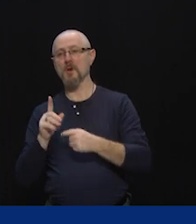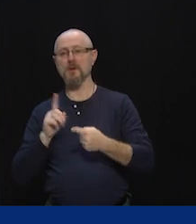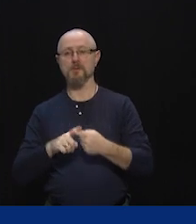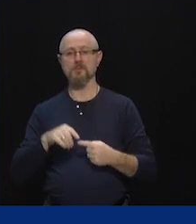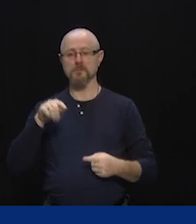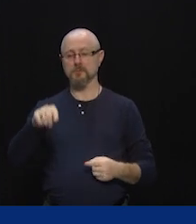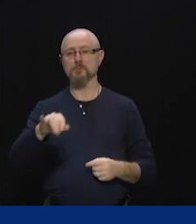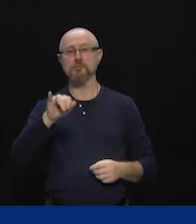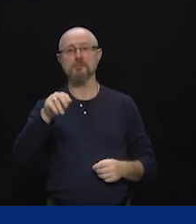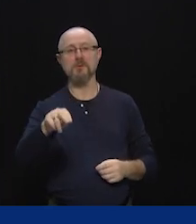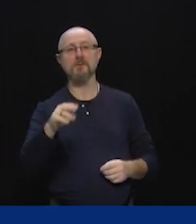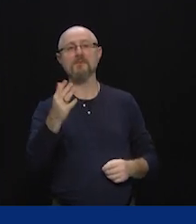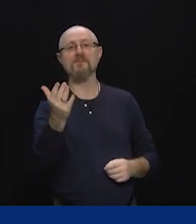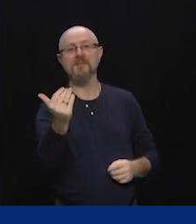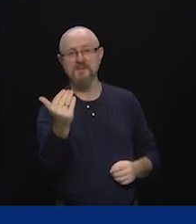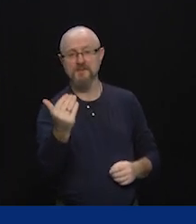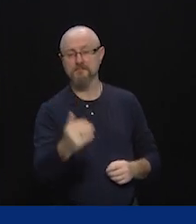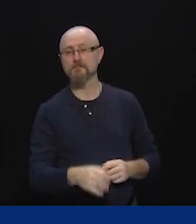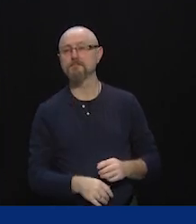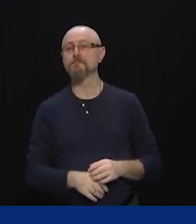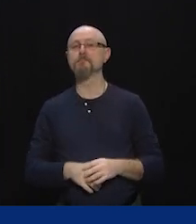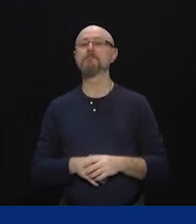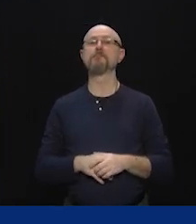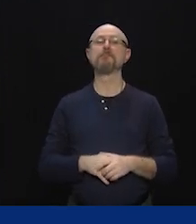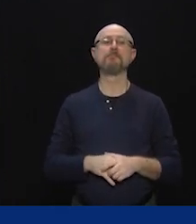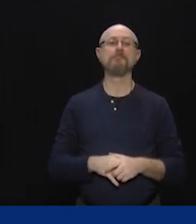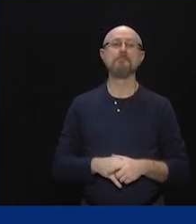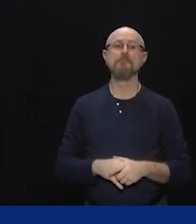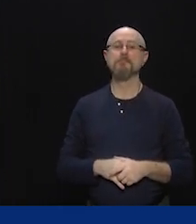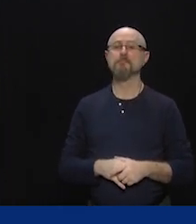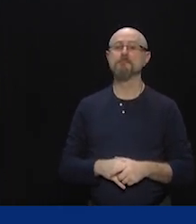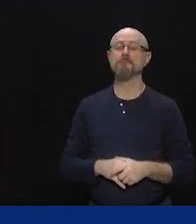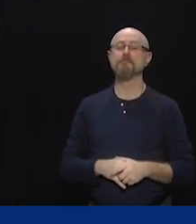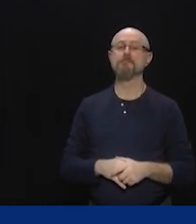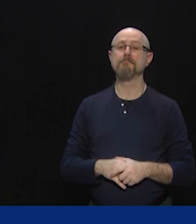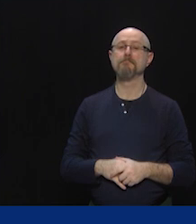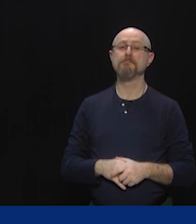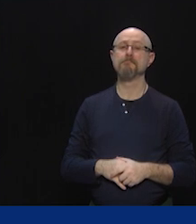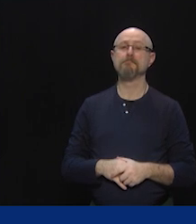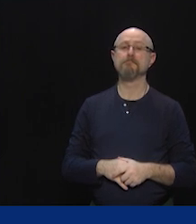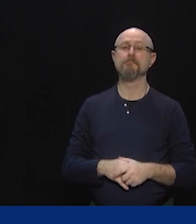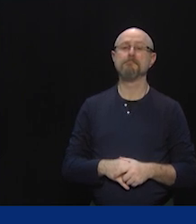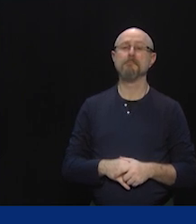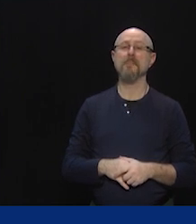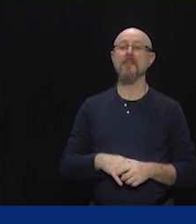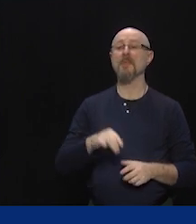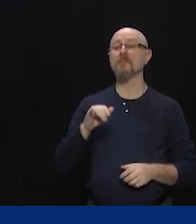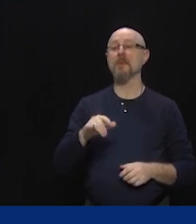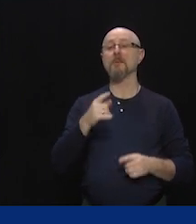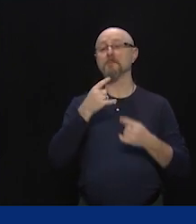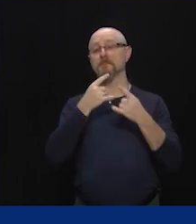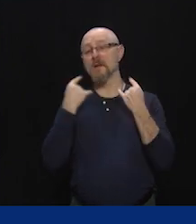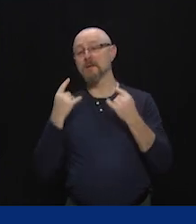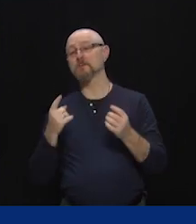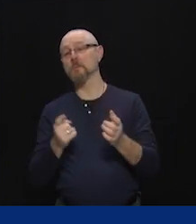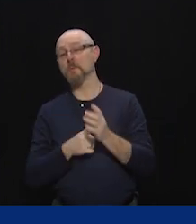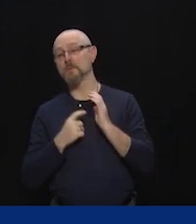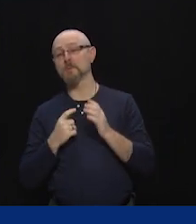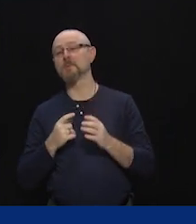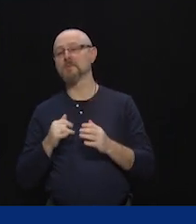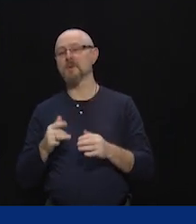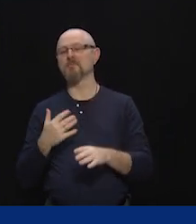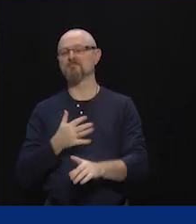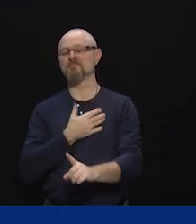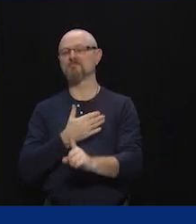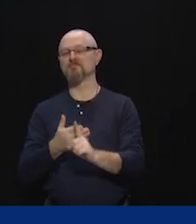And this is when a lot of our requirements, the mask or vax mandate also is being assessed. So I would say everything